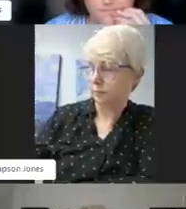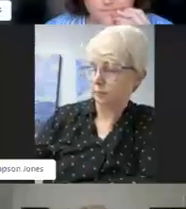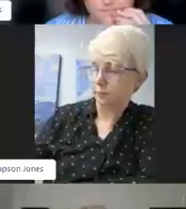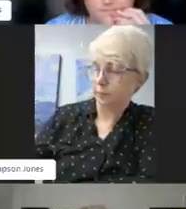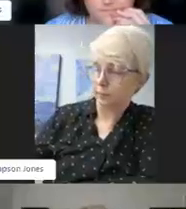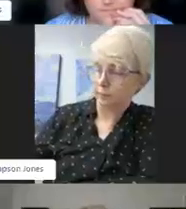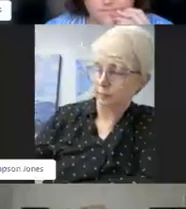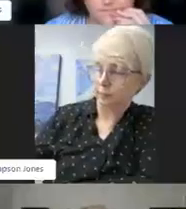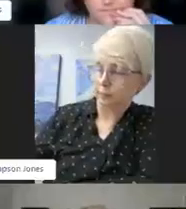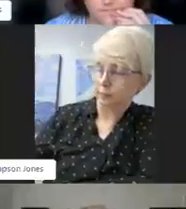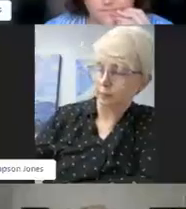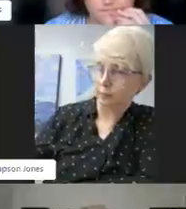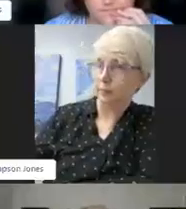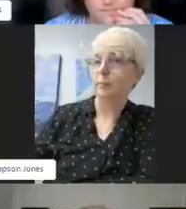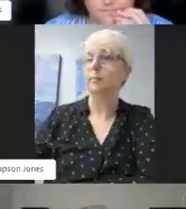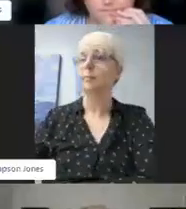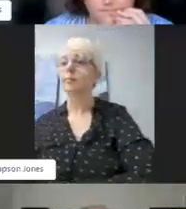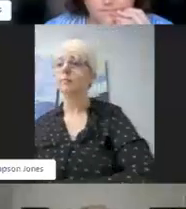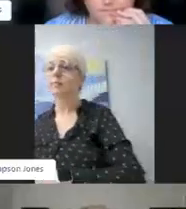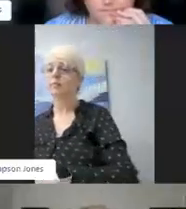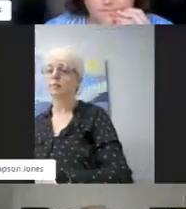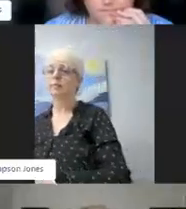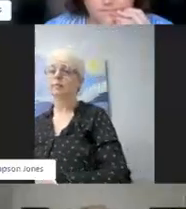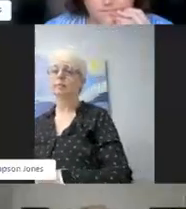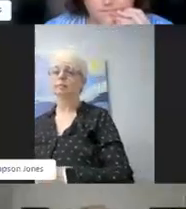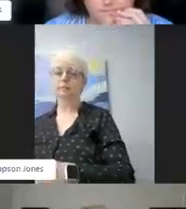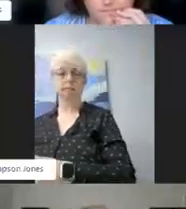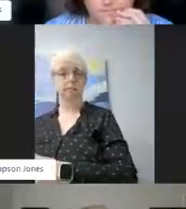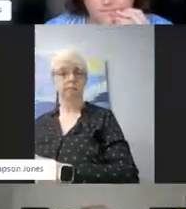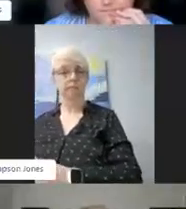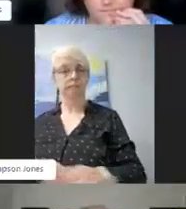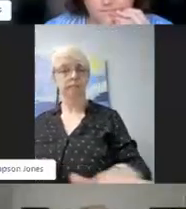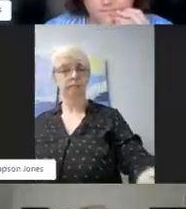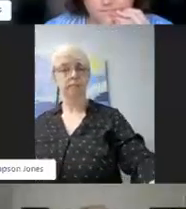Okay, Christina Trimnell, I see you as a attendee. I'm going to promote you to panelist.